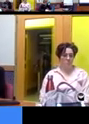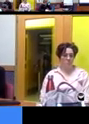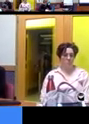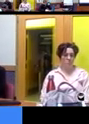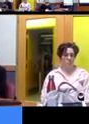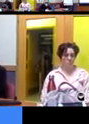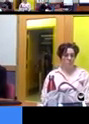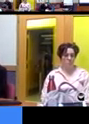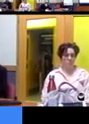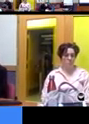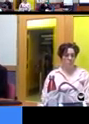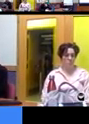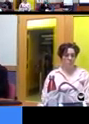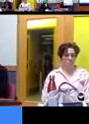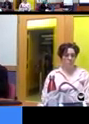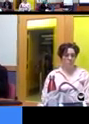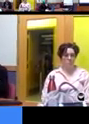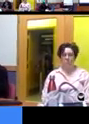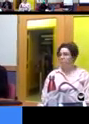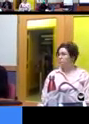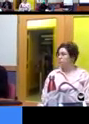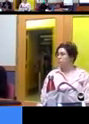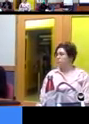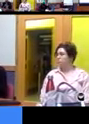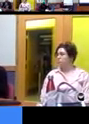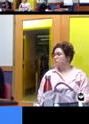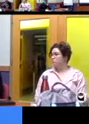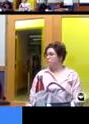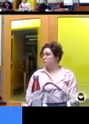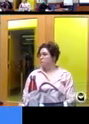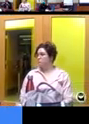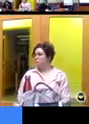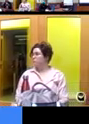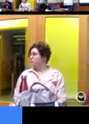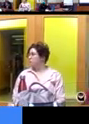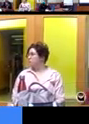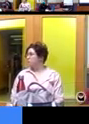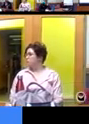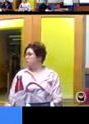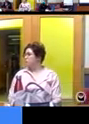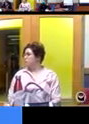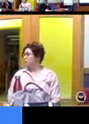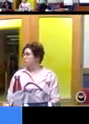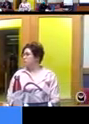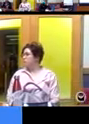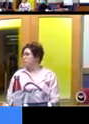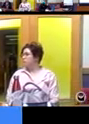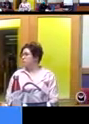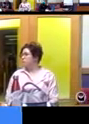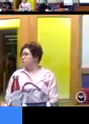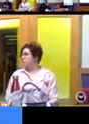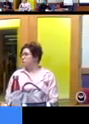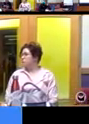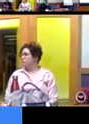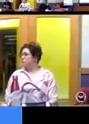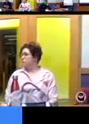abortion provider in the room who could then be right with the patient, kind of trying to, you know, support her through that while I was